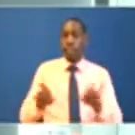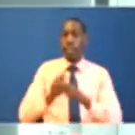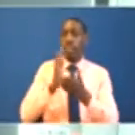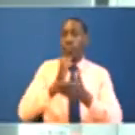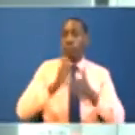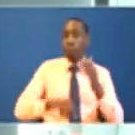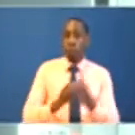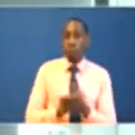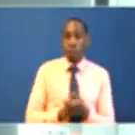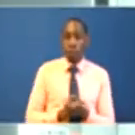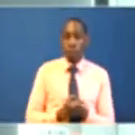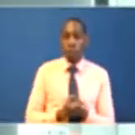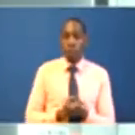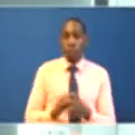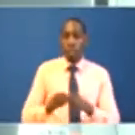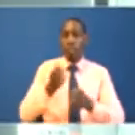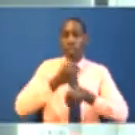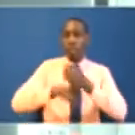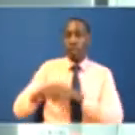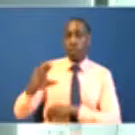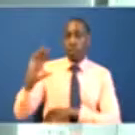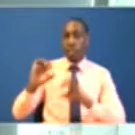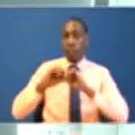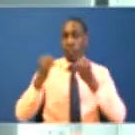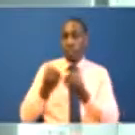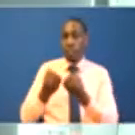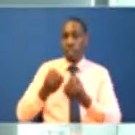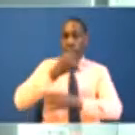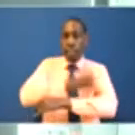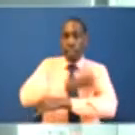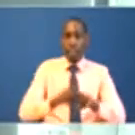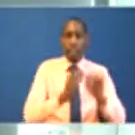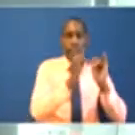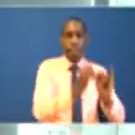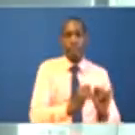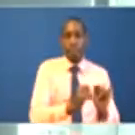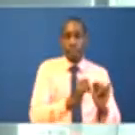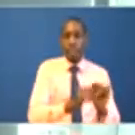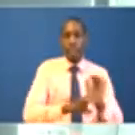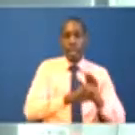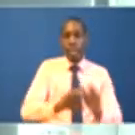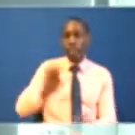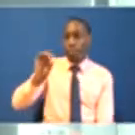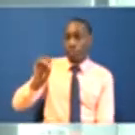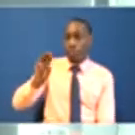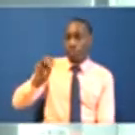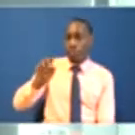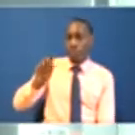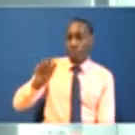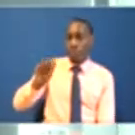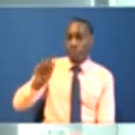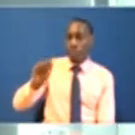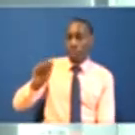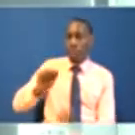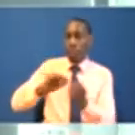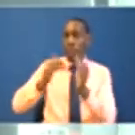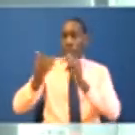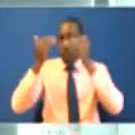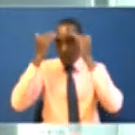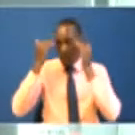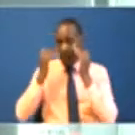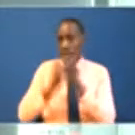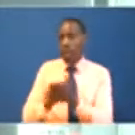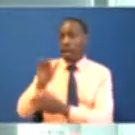fact court action taken by civil society institutions or individuals like on tata can go to court and hold the president to